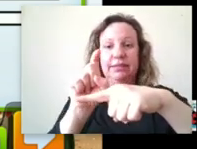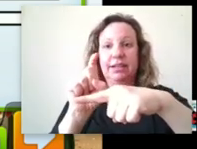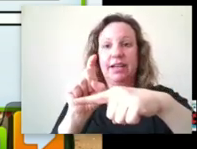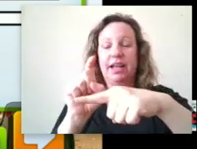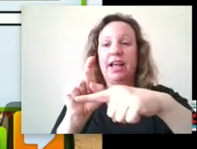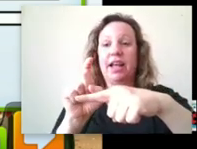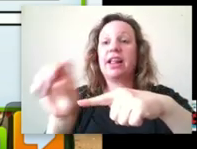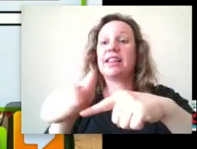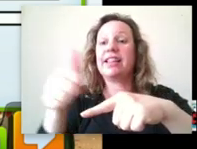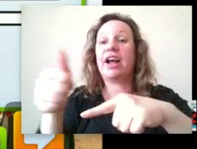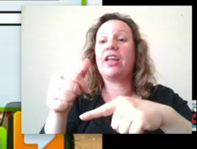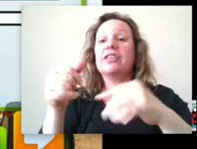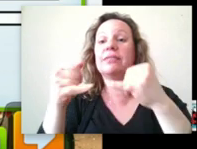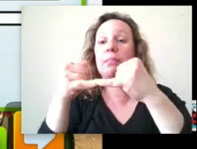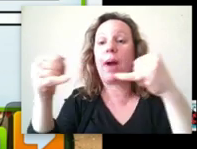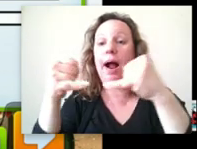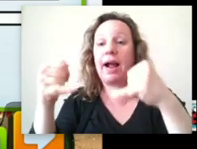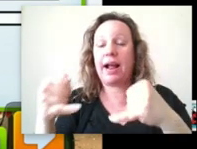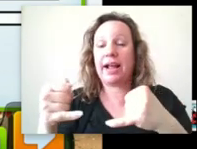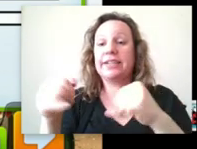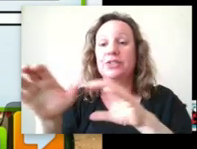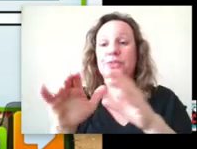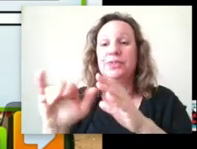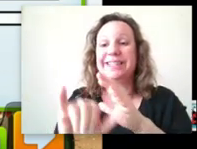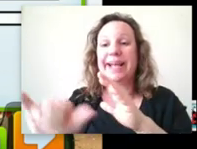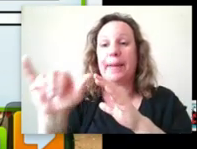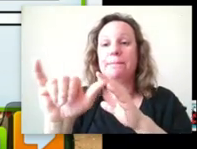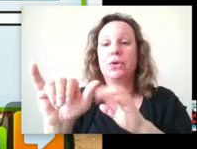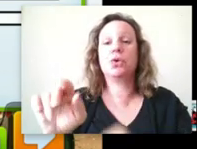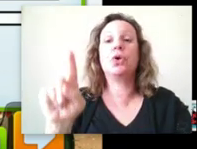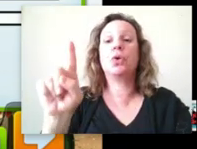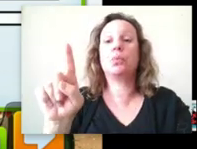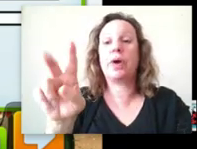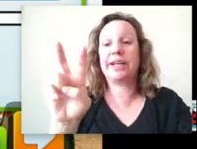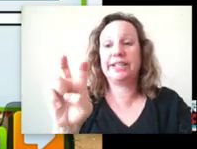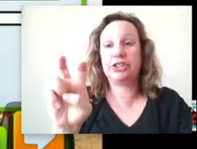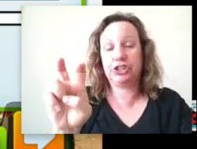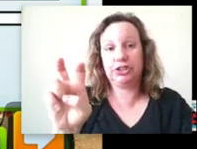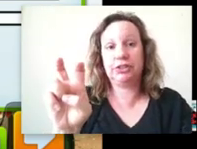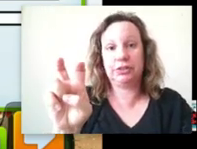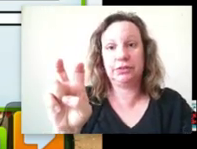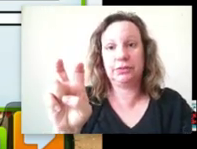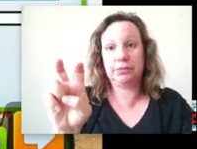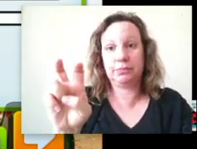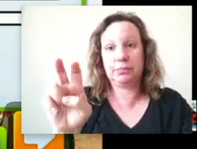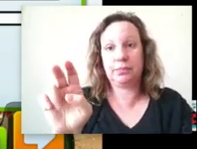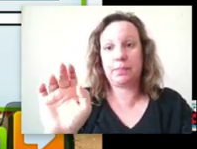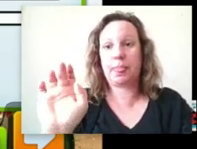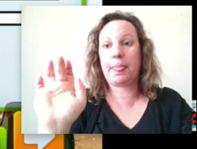on the line plot. 1 inch. And I click 1 inch.